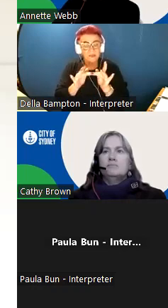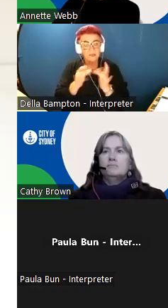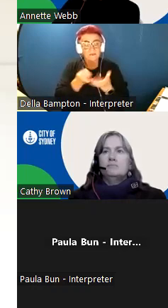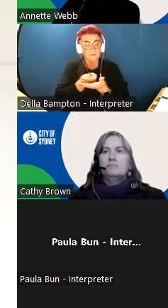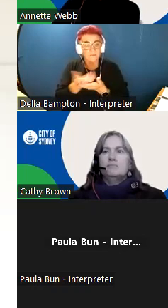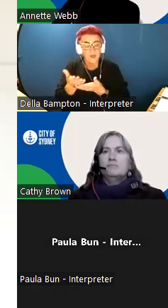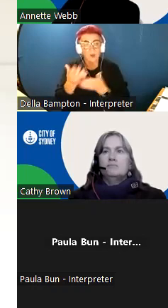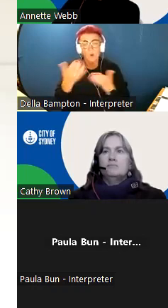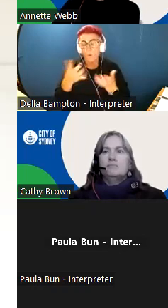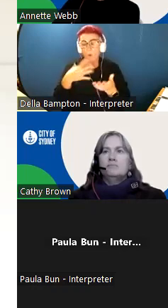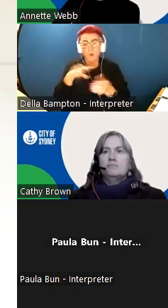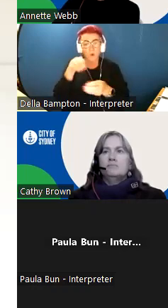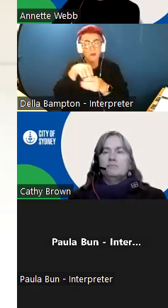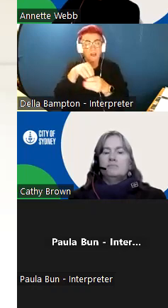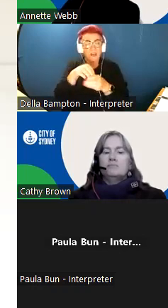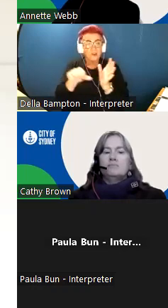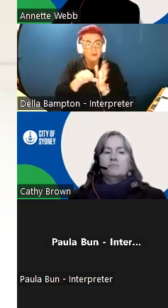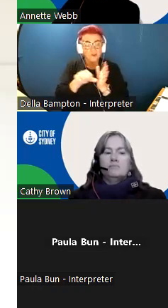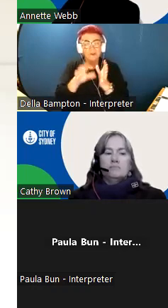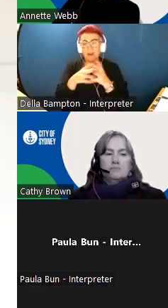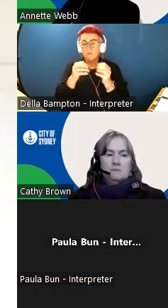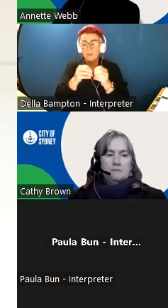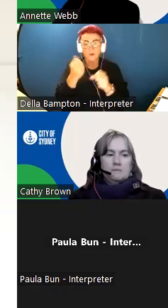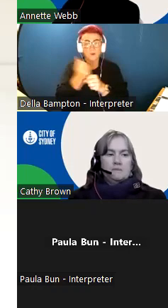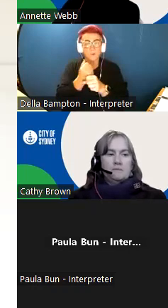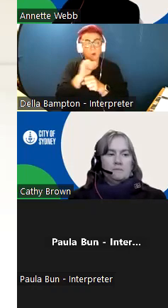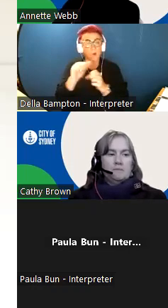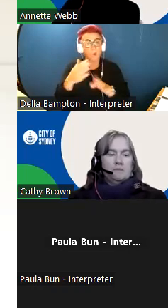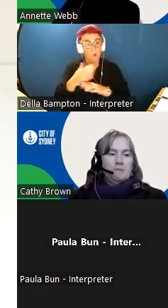insurance you require, and the costs for producing your work.